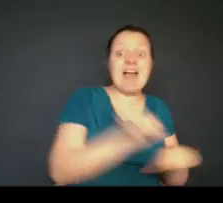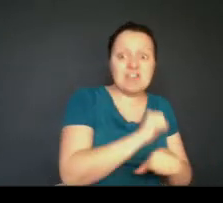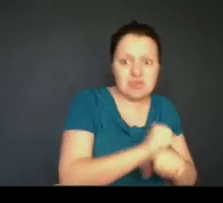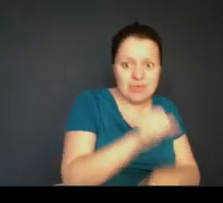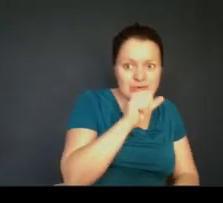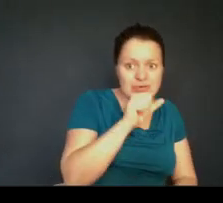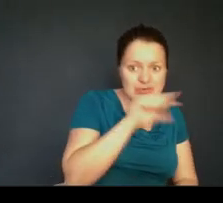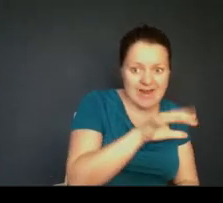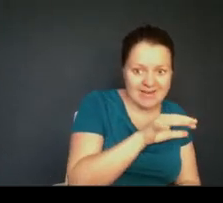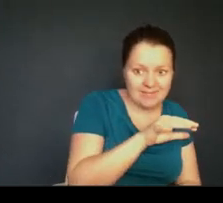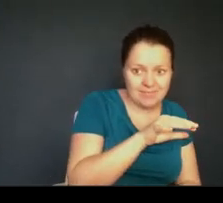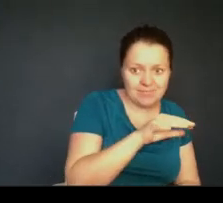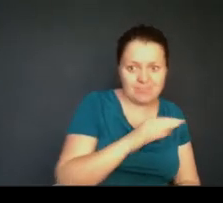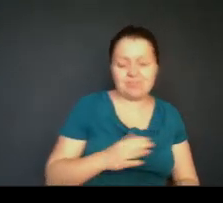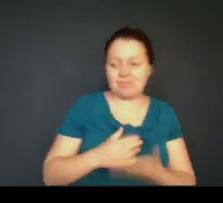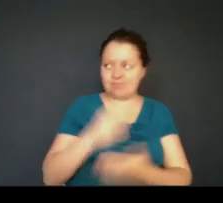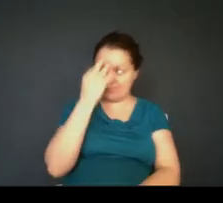Think about that.